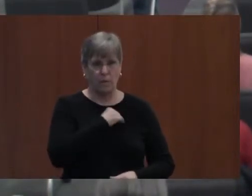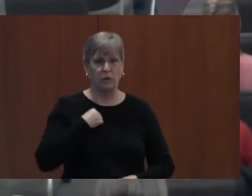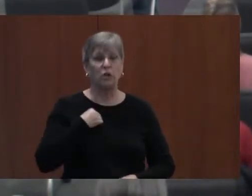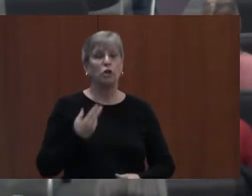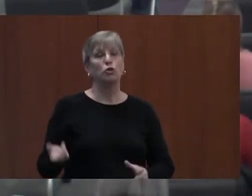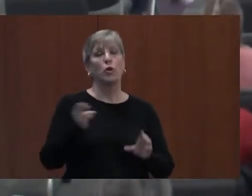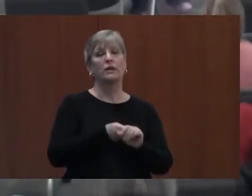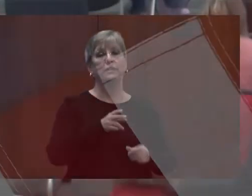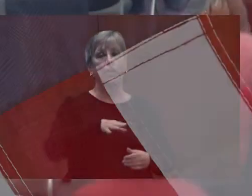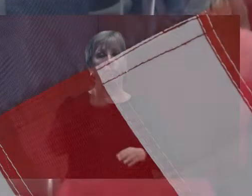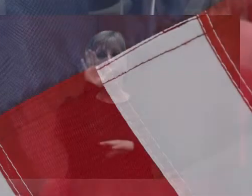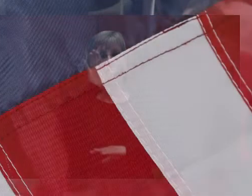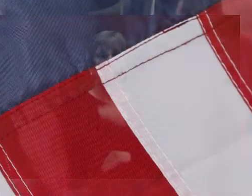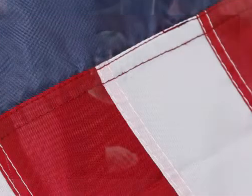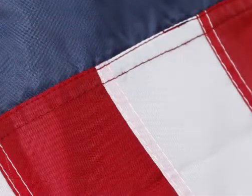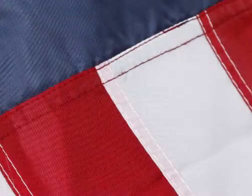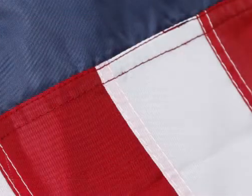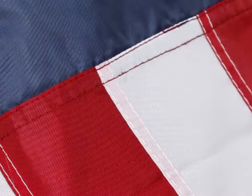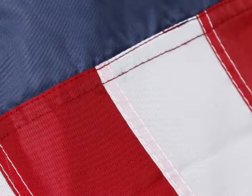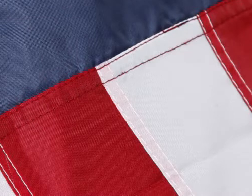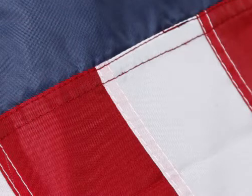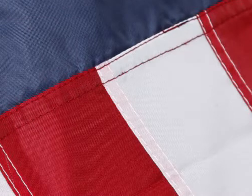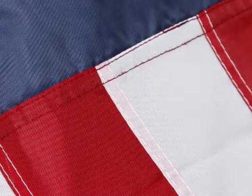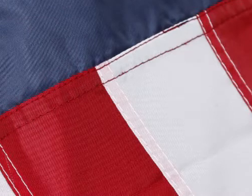of Allegiance, followed by a moment of silence.